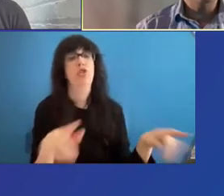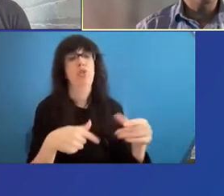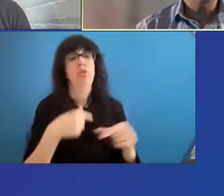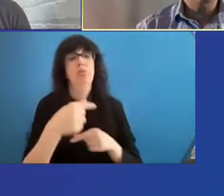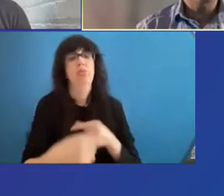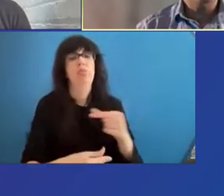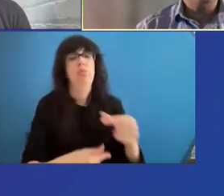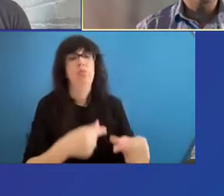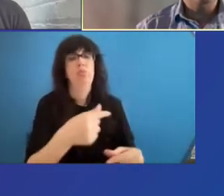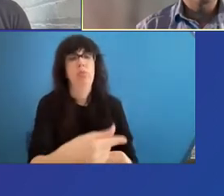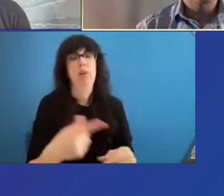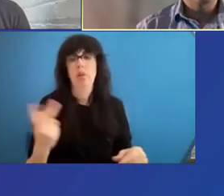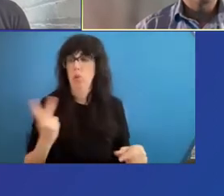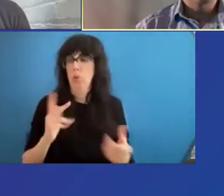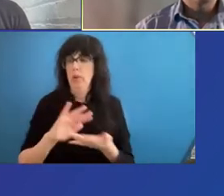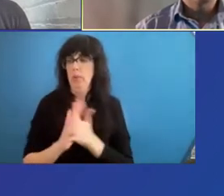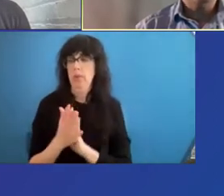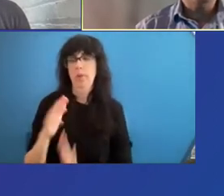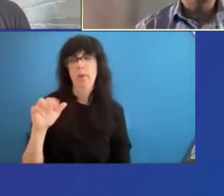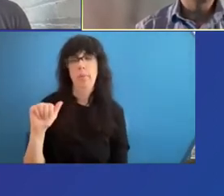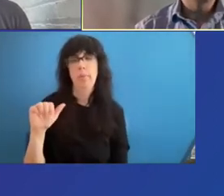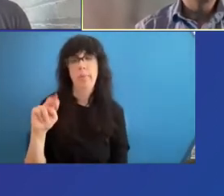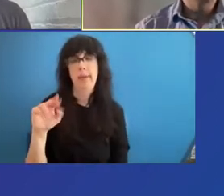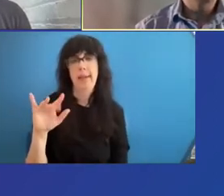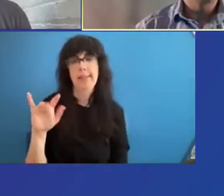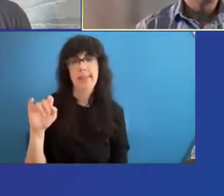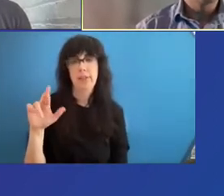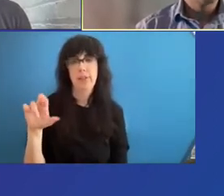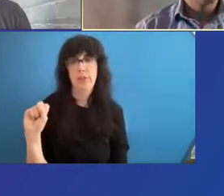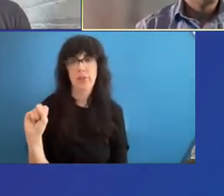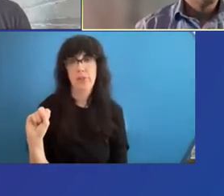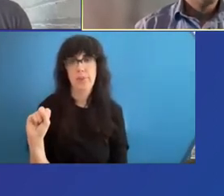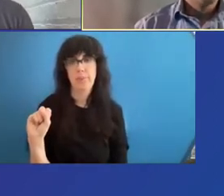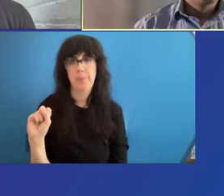become ancestors, right? So,